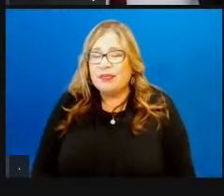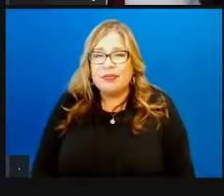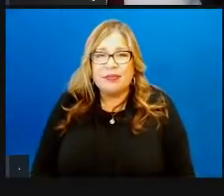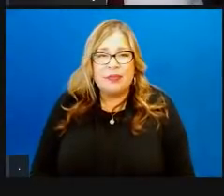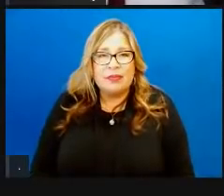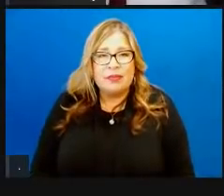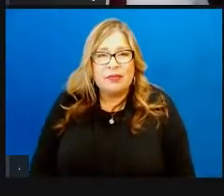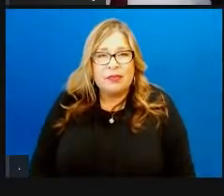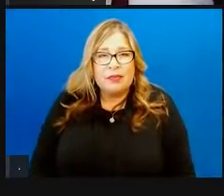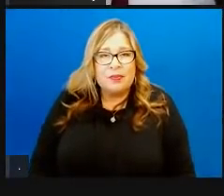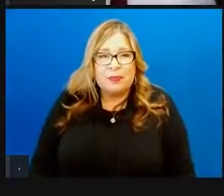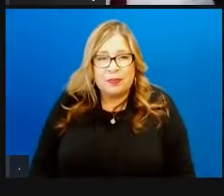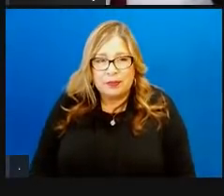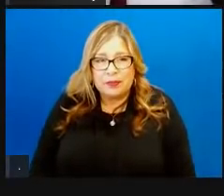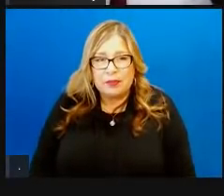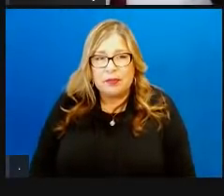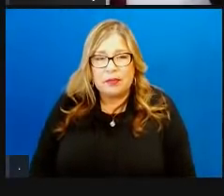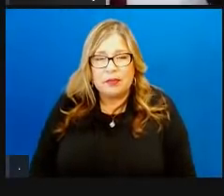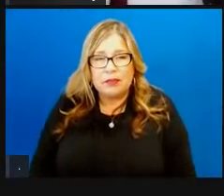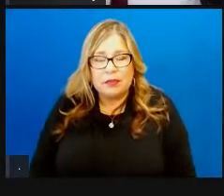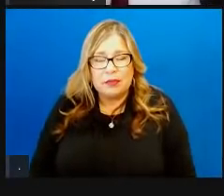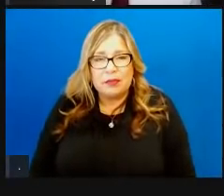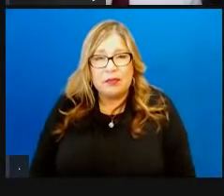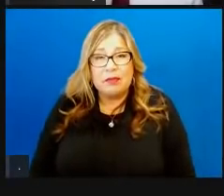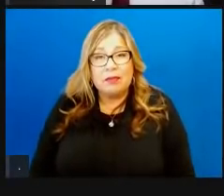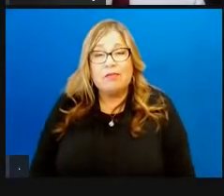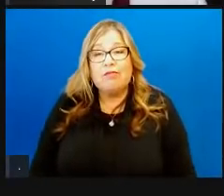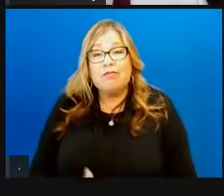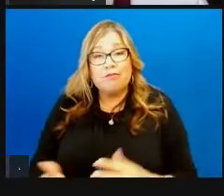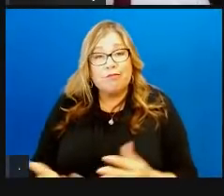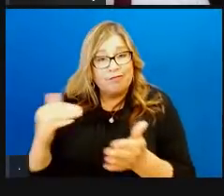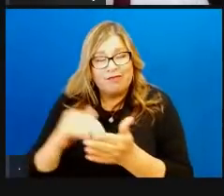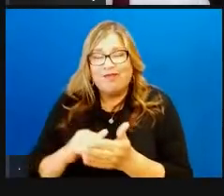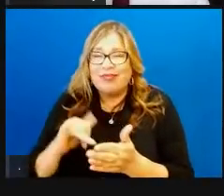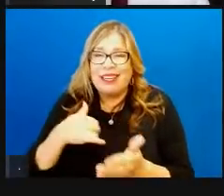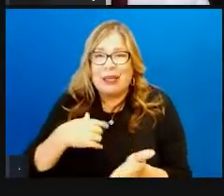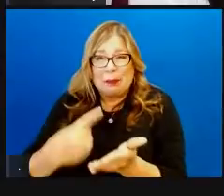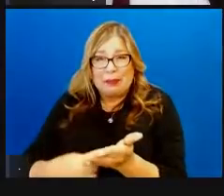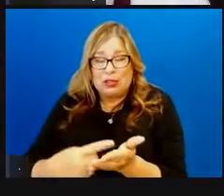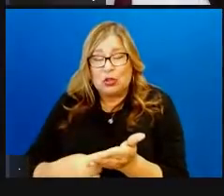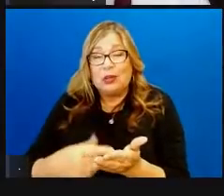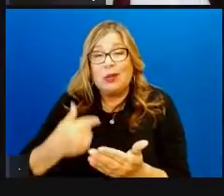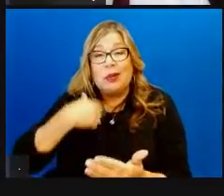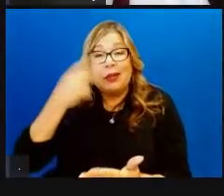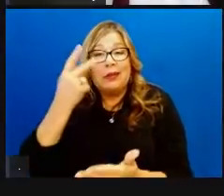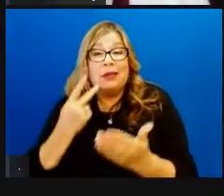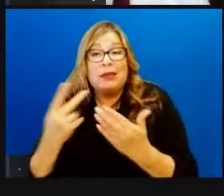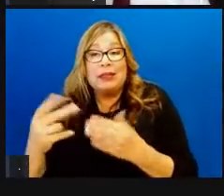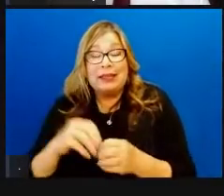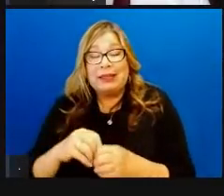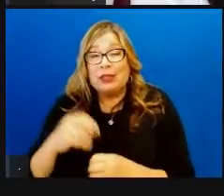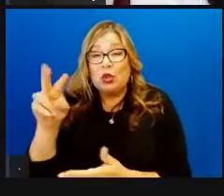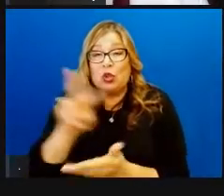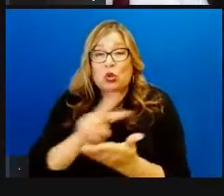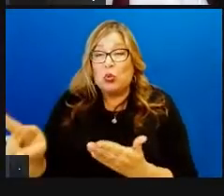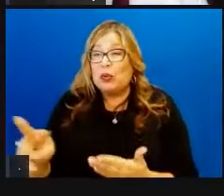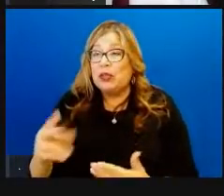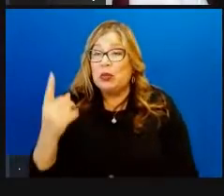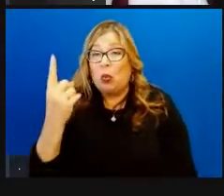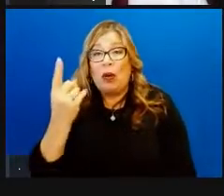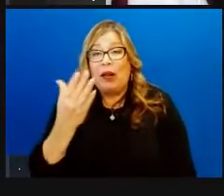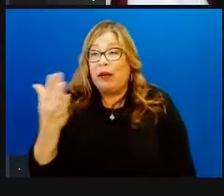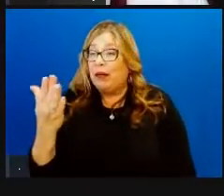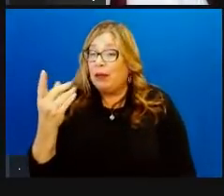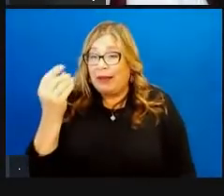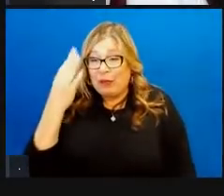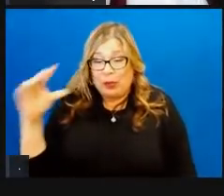And so, as I said, this reassessment looking in 2 weeks is not going to be about a single indicator. It's going to be about a composite